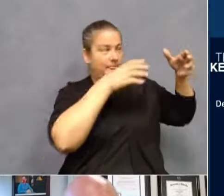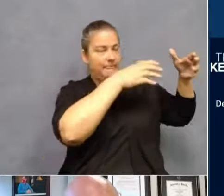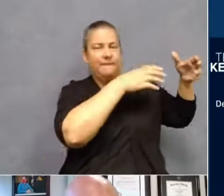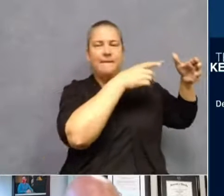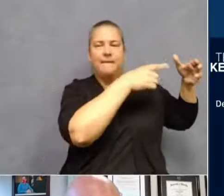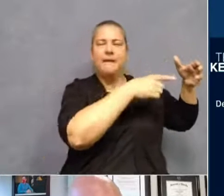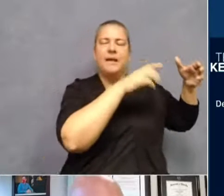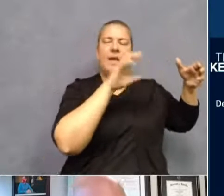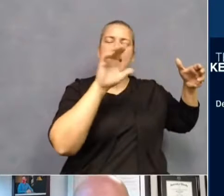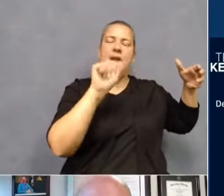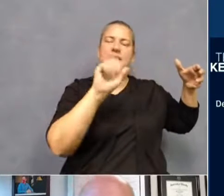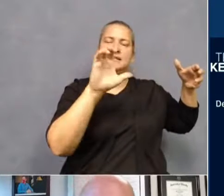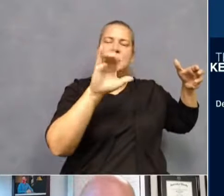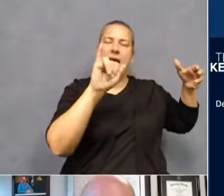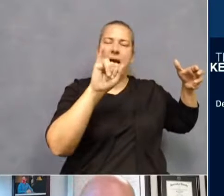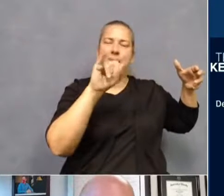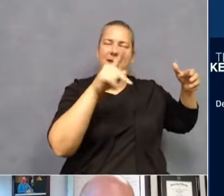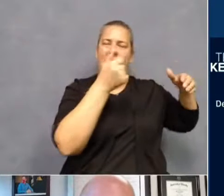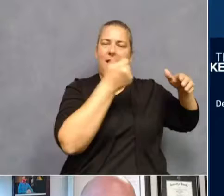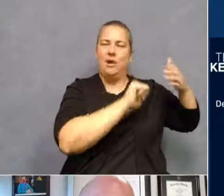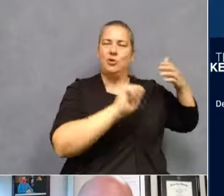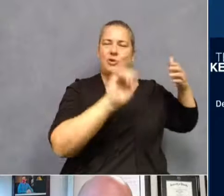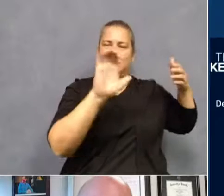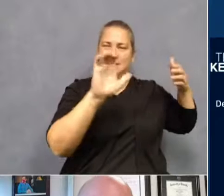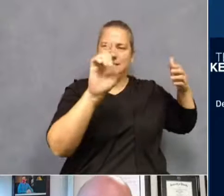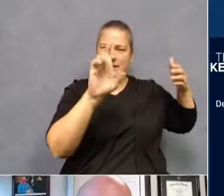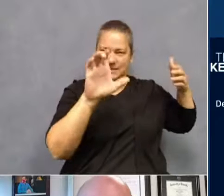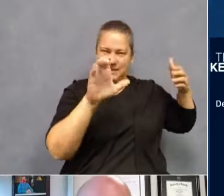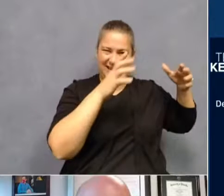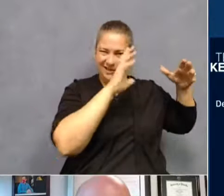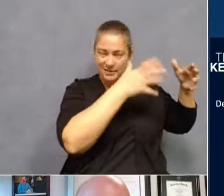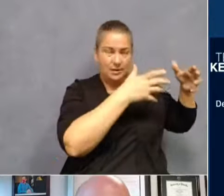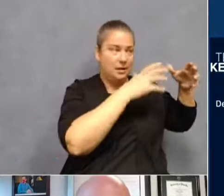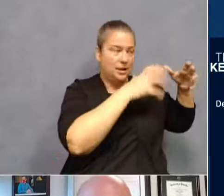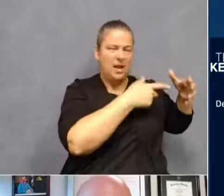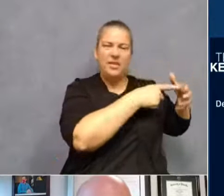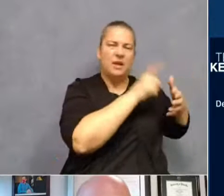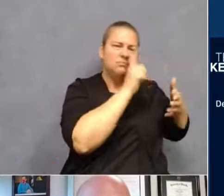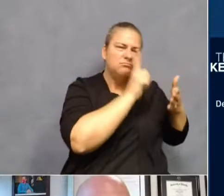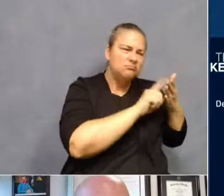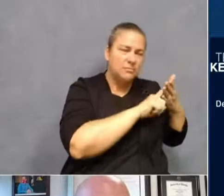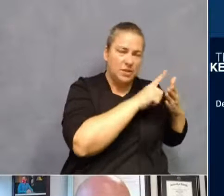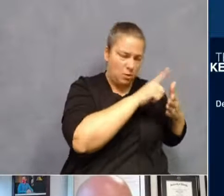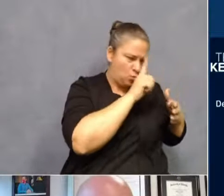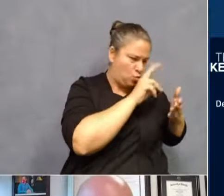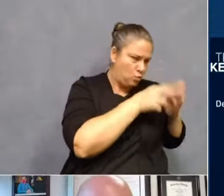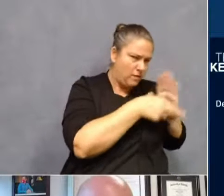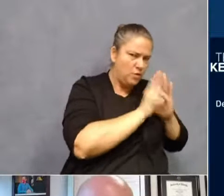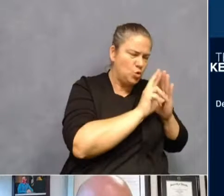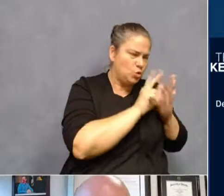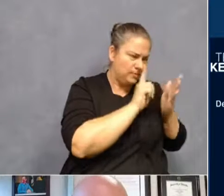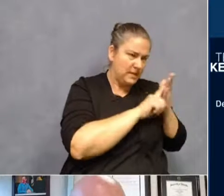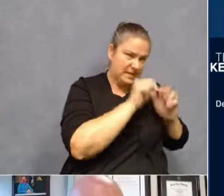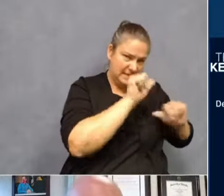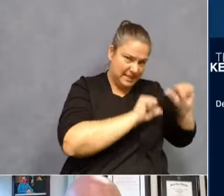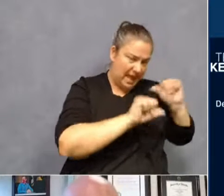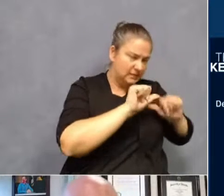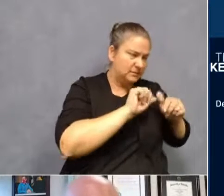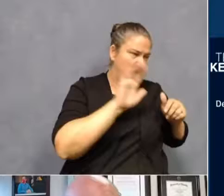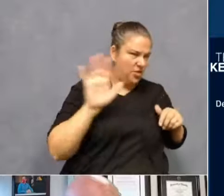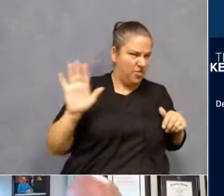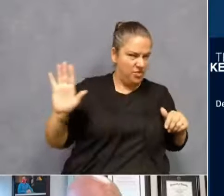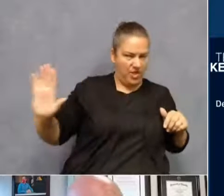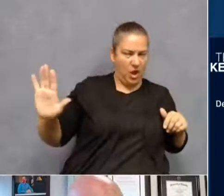ACIP. ACIP will also review the scientific evidence. They will determine if they are